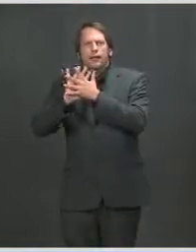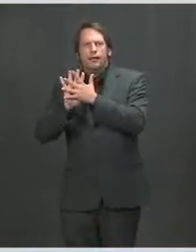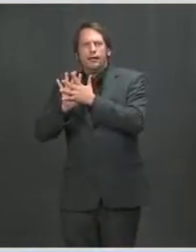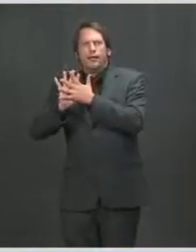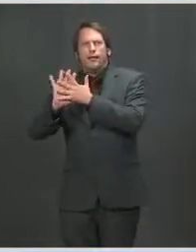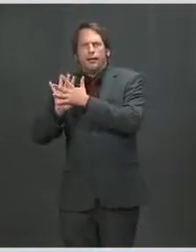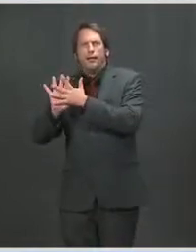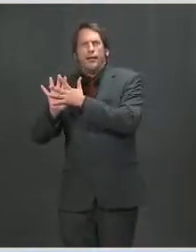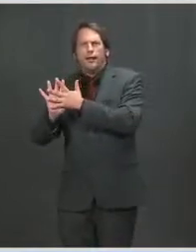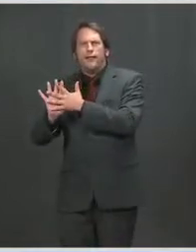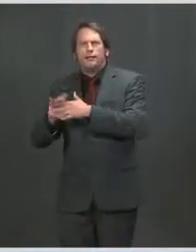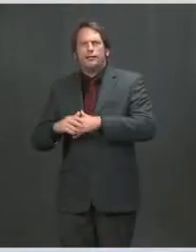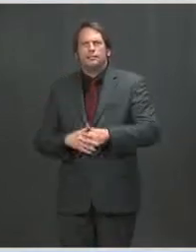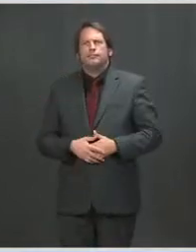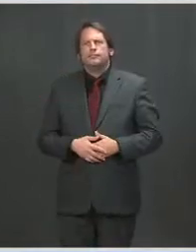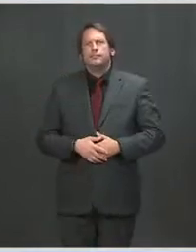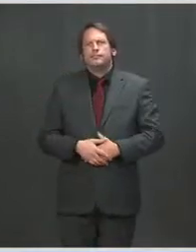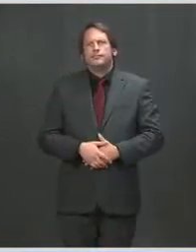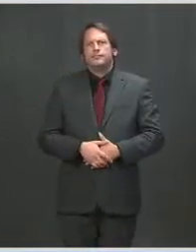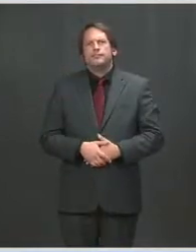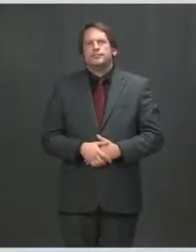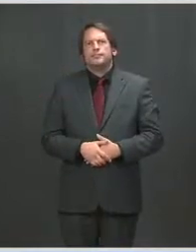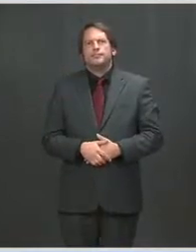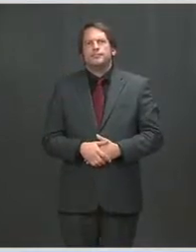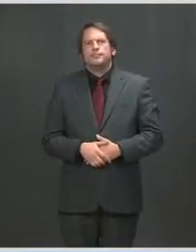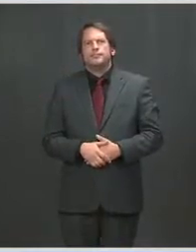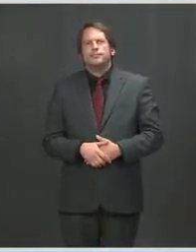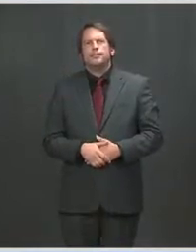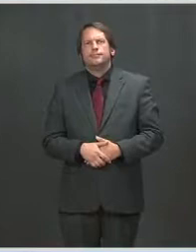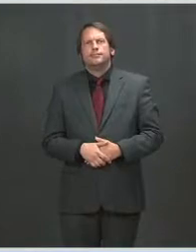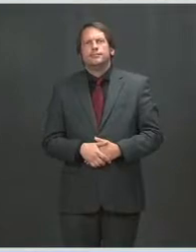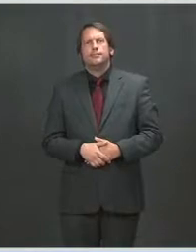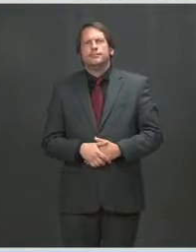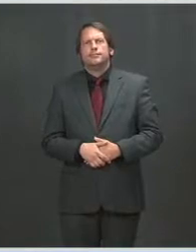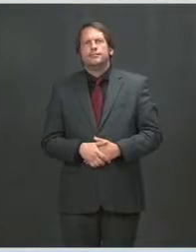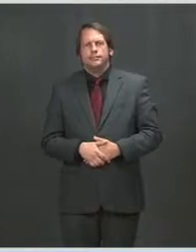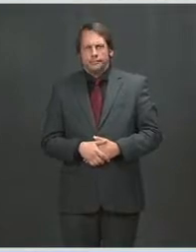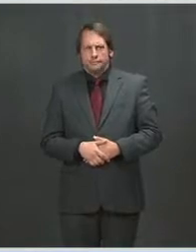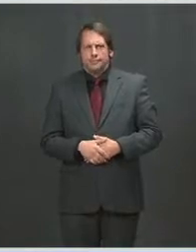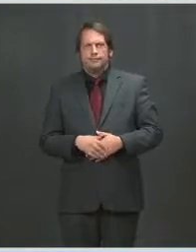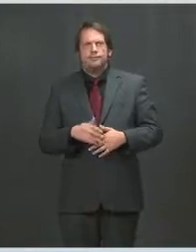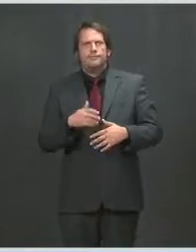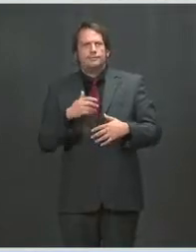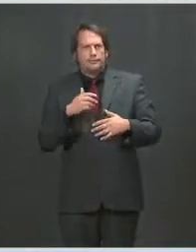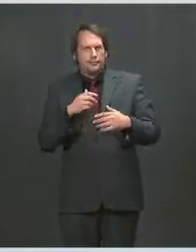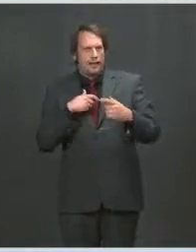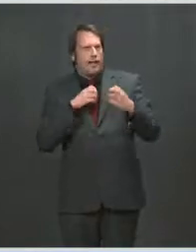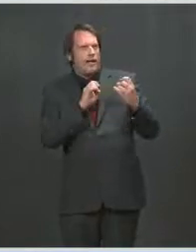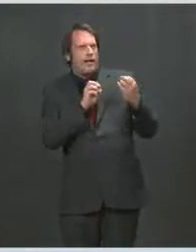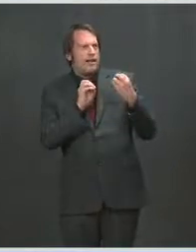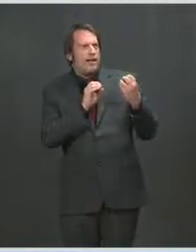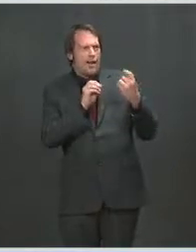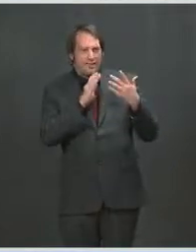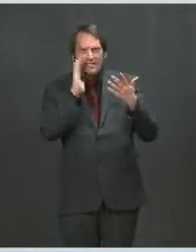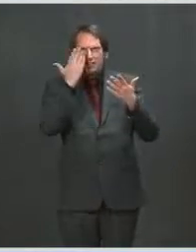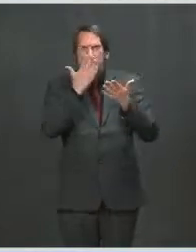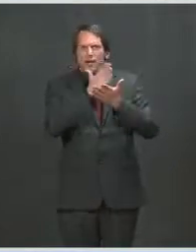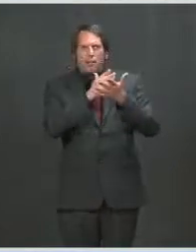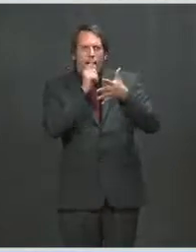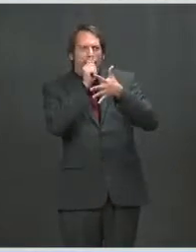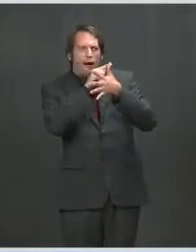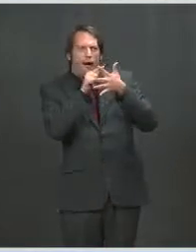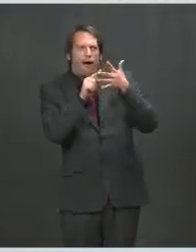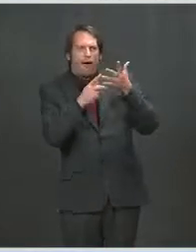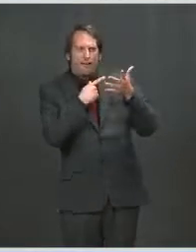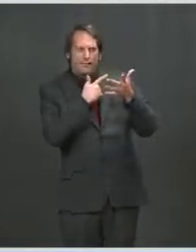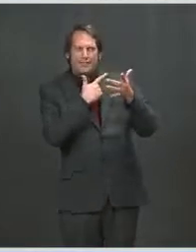and I are two distinctly different people, we share a lot in common. We're both both look for the best interest in